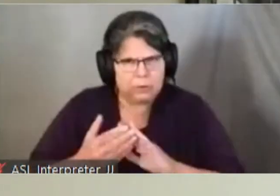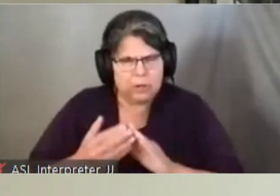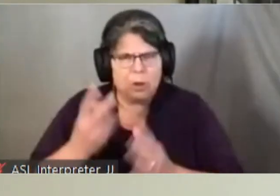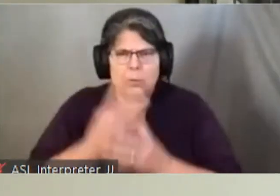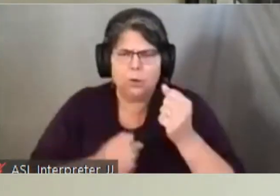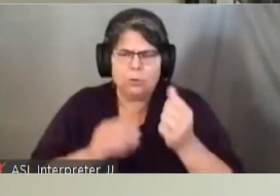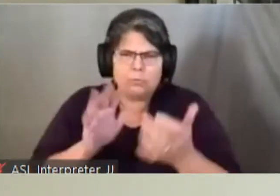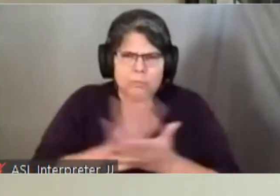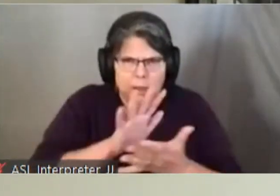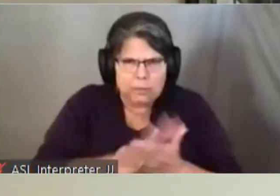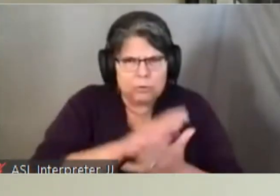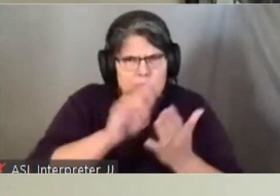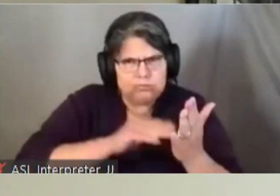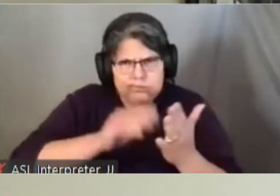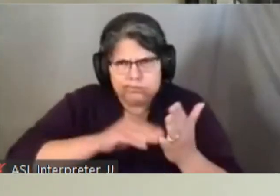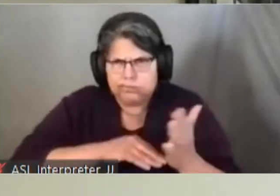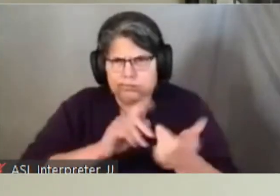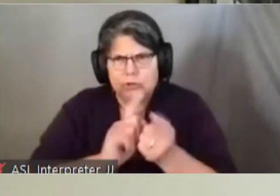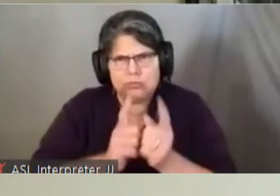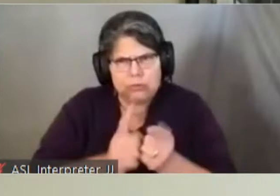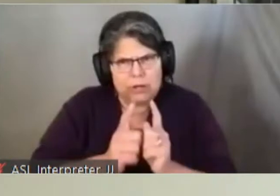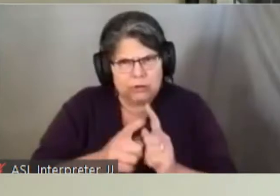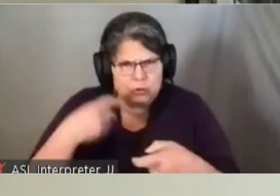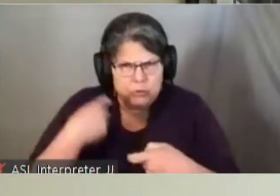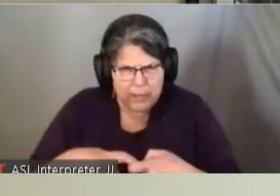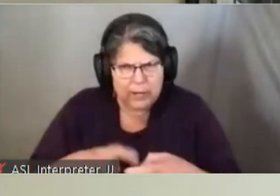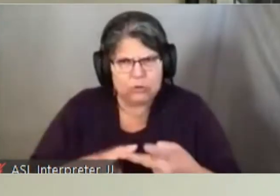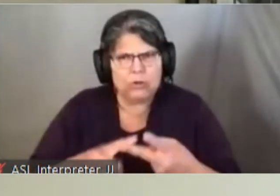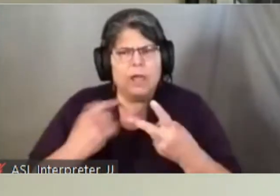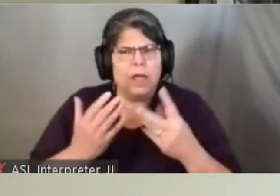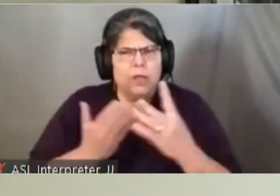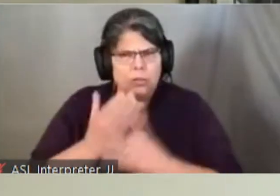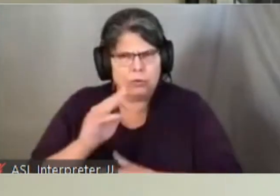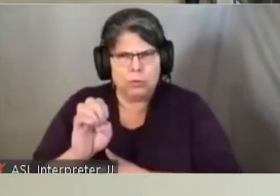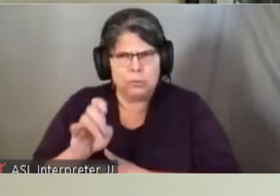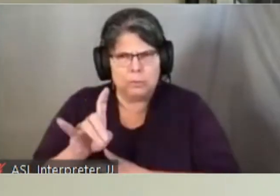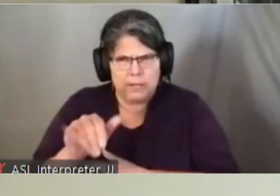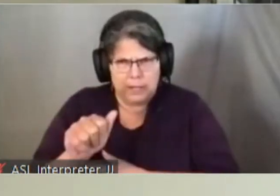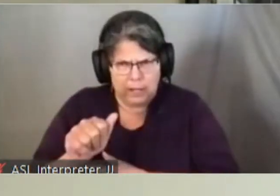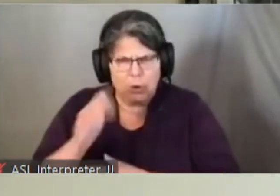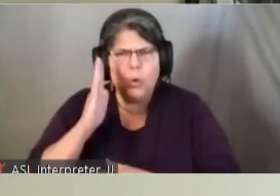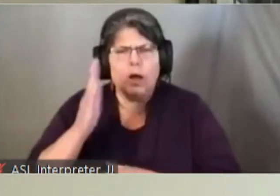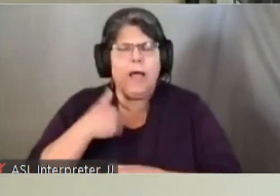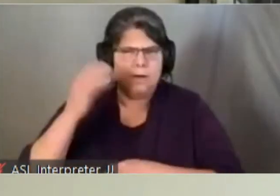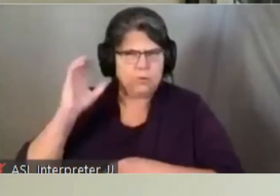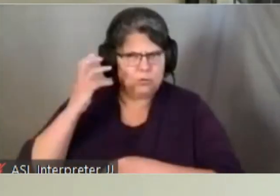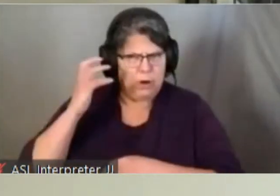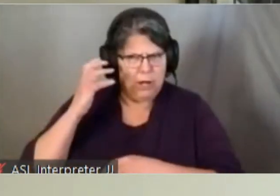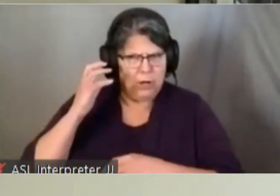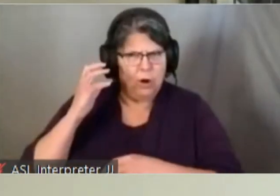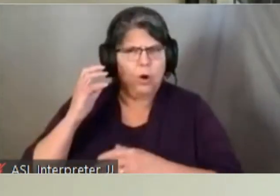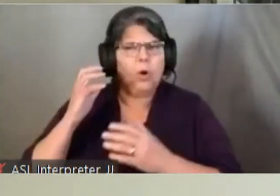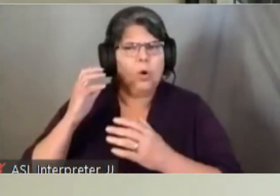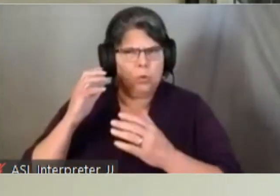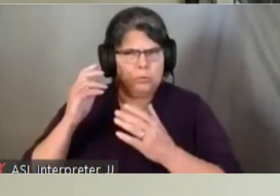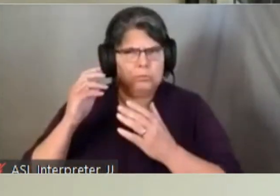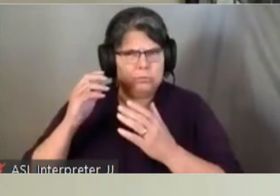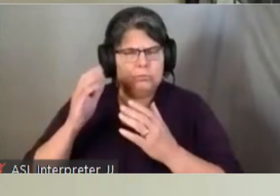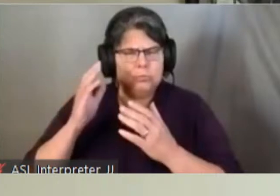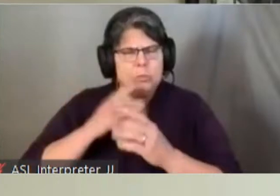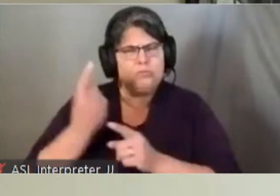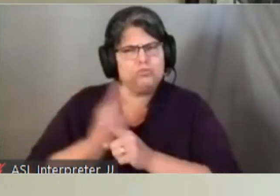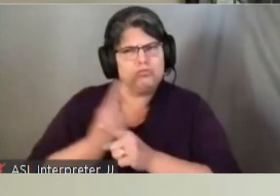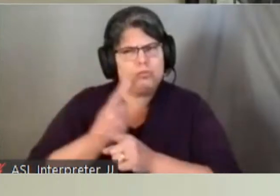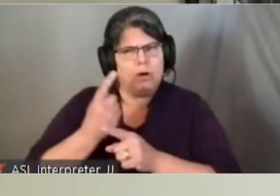and now through the media. We'll be on a radio station starting Monday on a regular